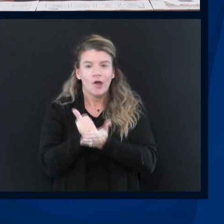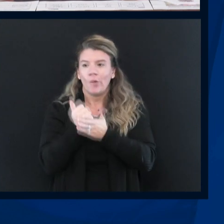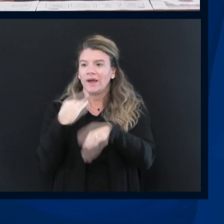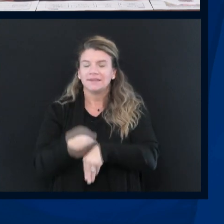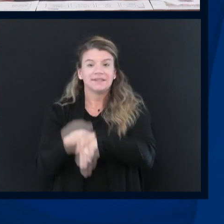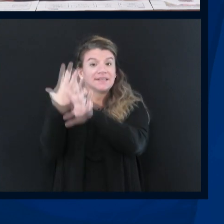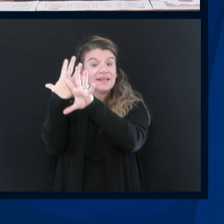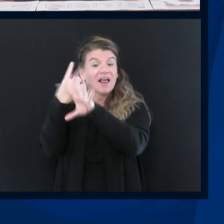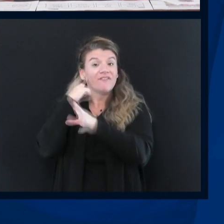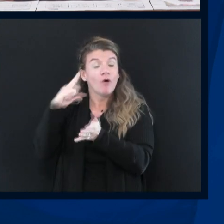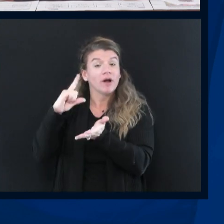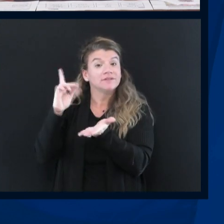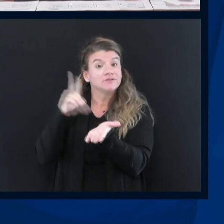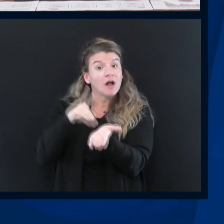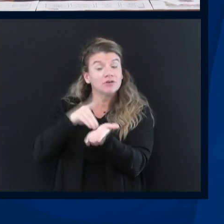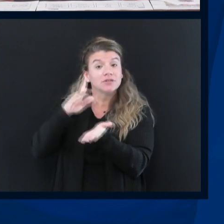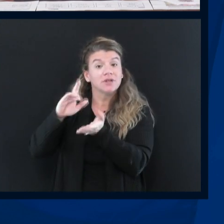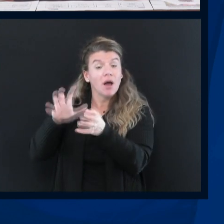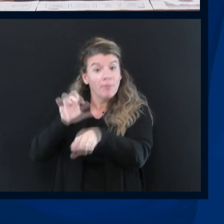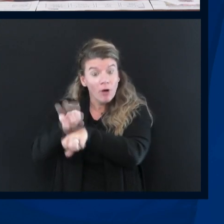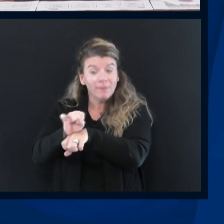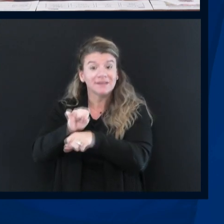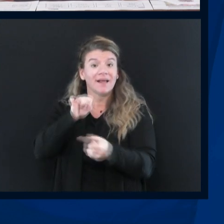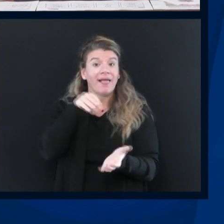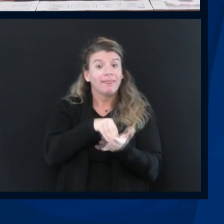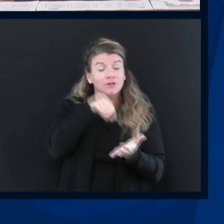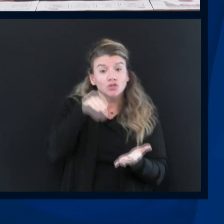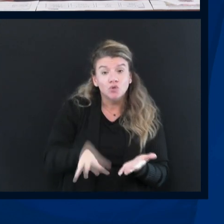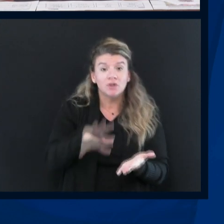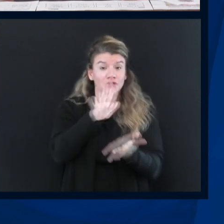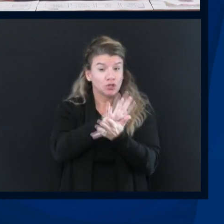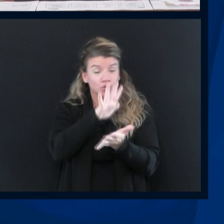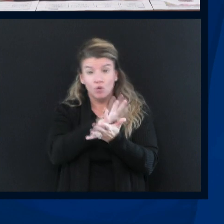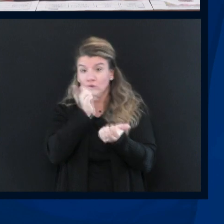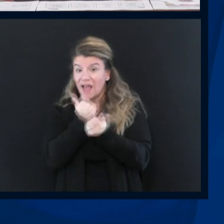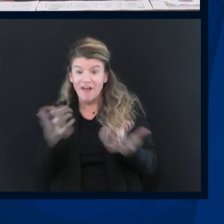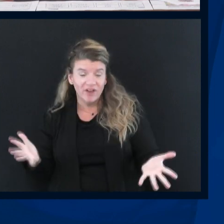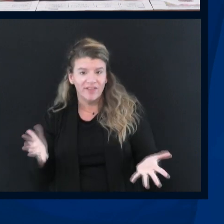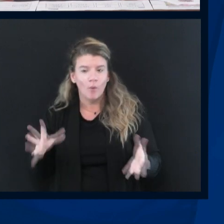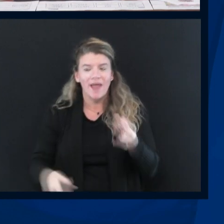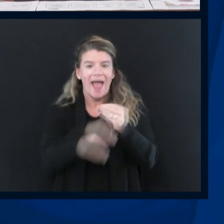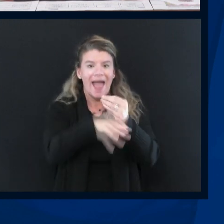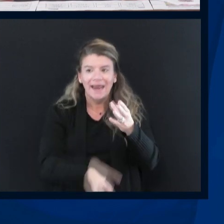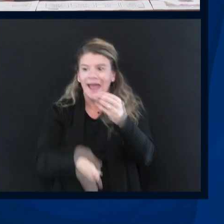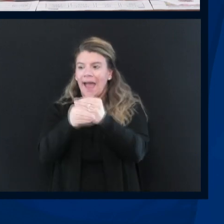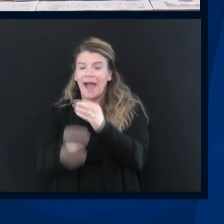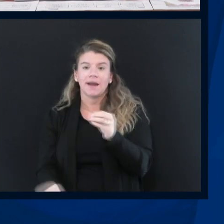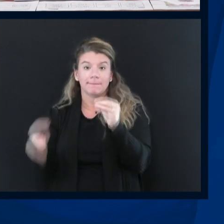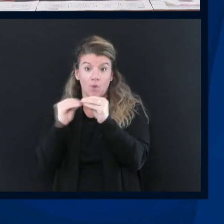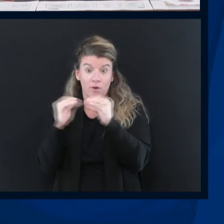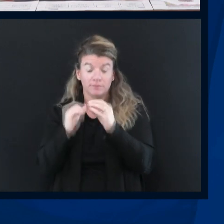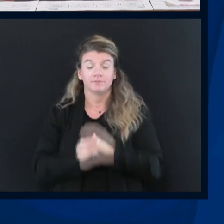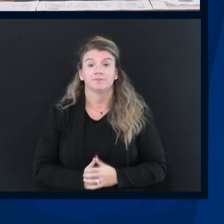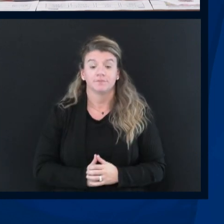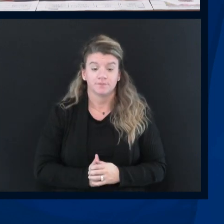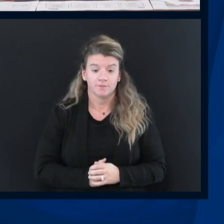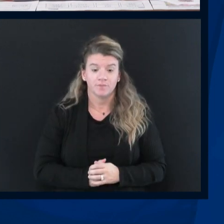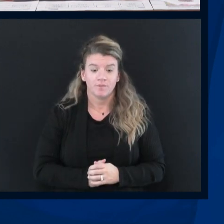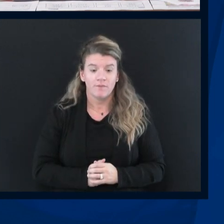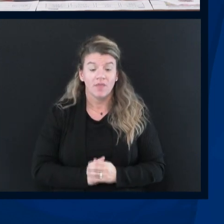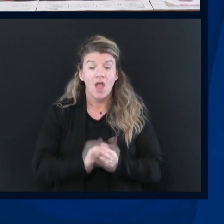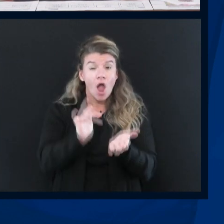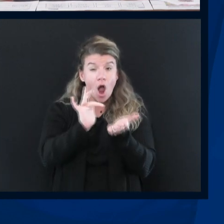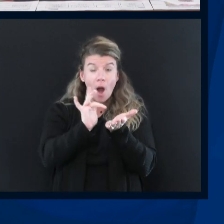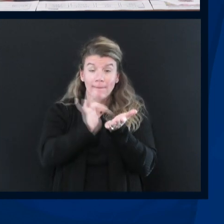to help us with our students in our schools and everything else like that. From the standpoint of our